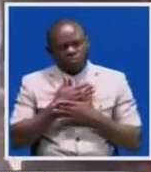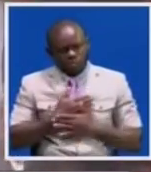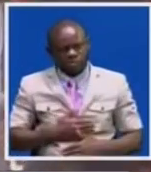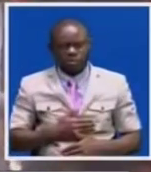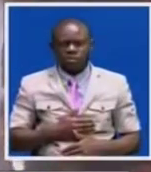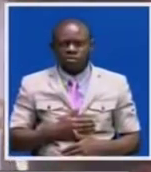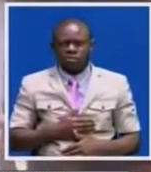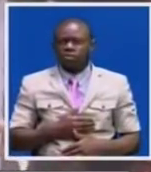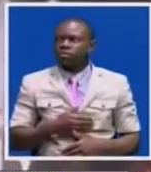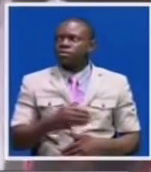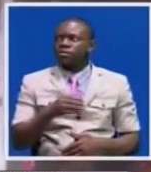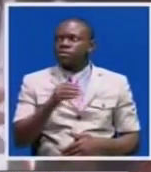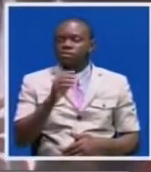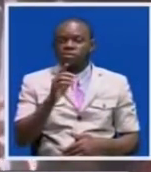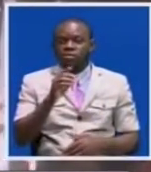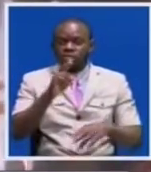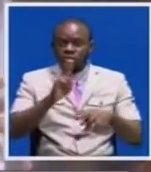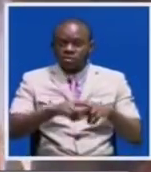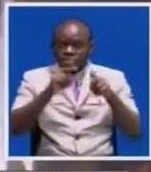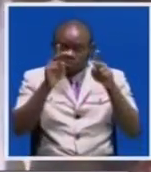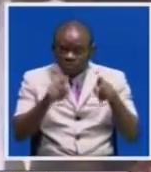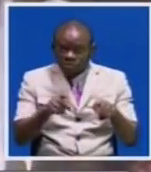chairperson Cyprian Mwanda praised President Lungu for